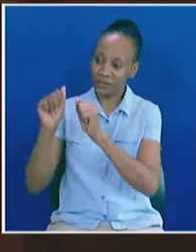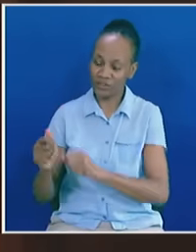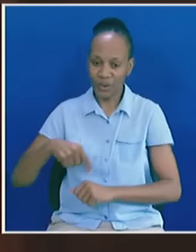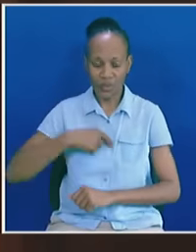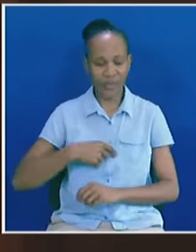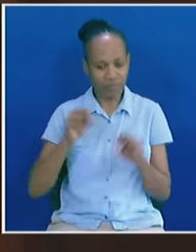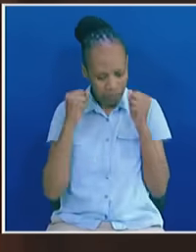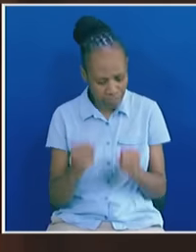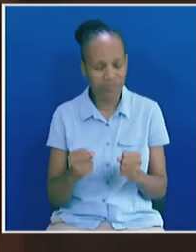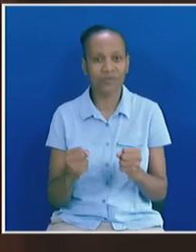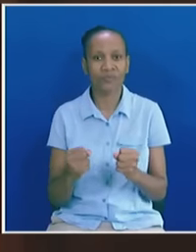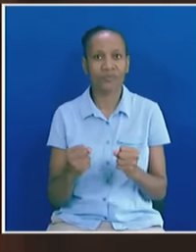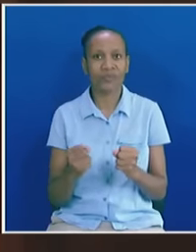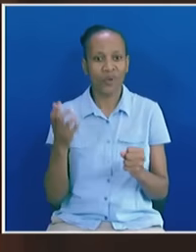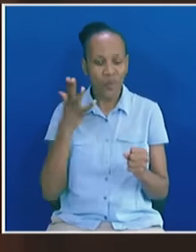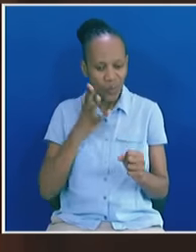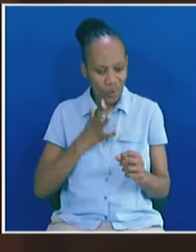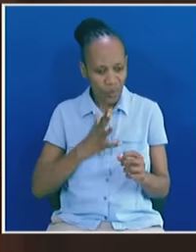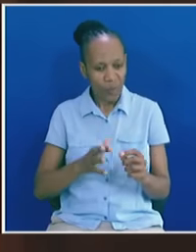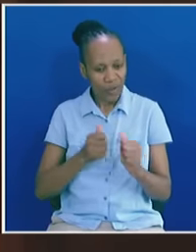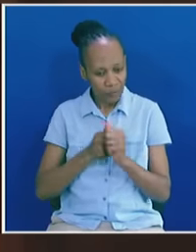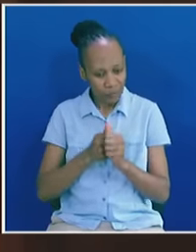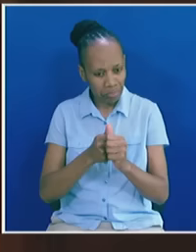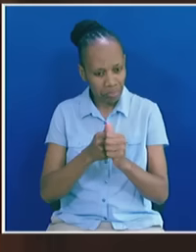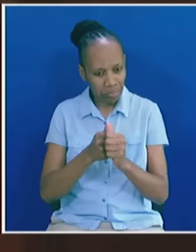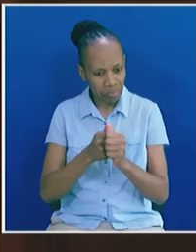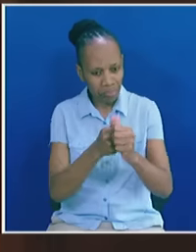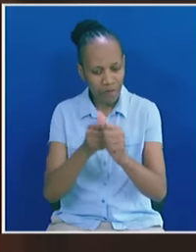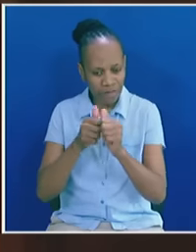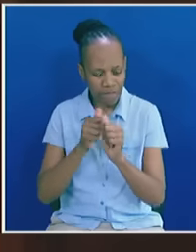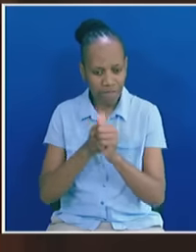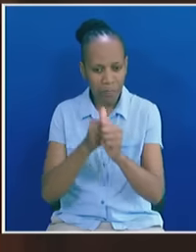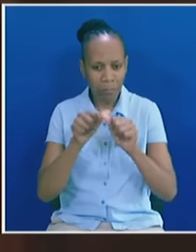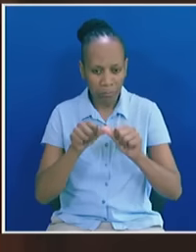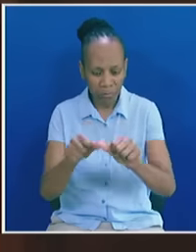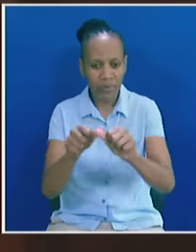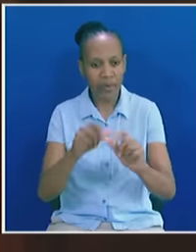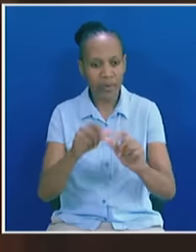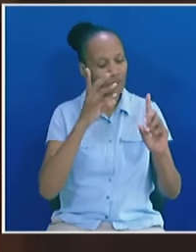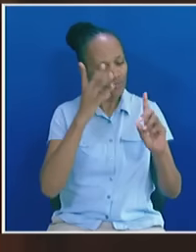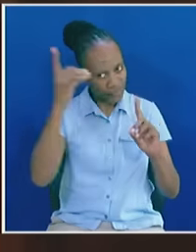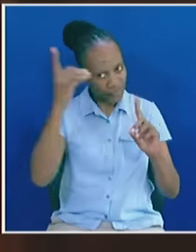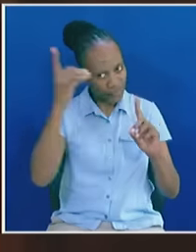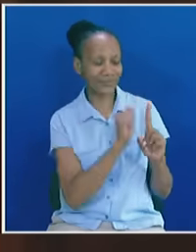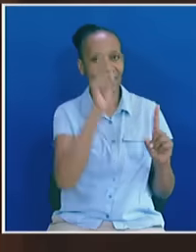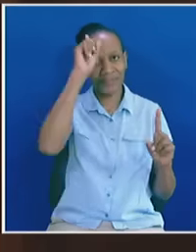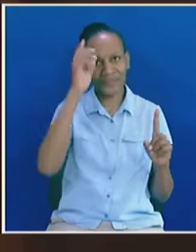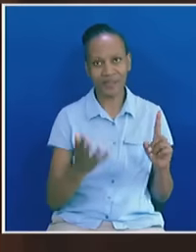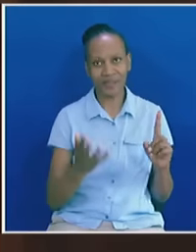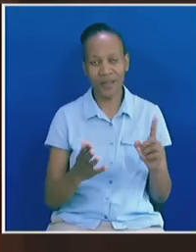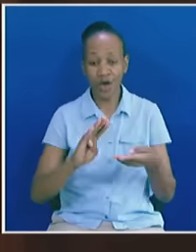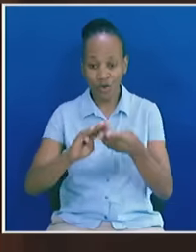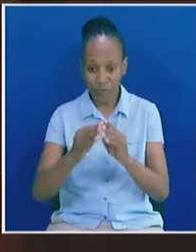committed to upholding the visions and values of Madiba and continue to build good relations with